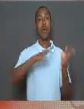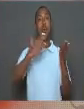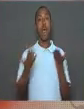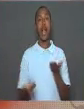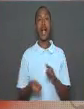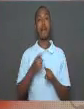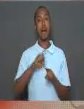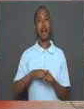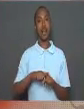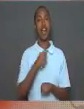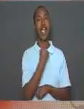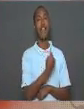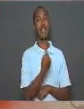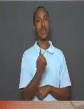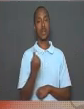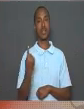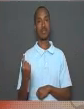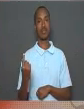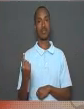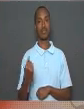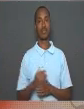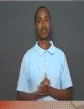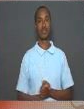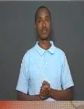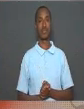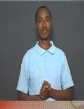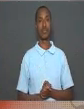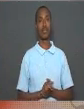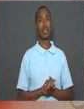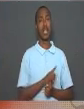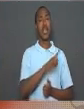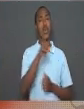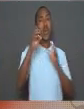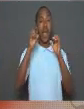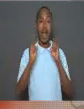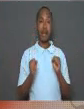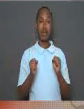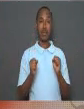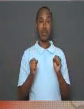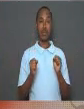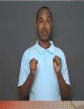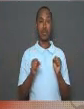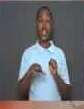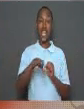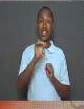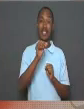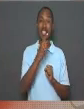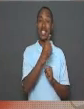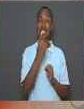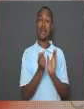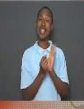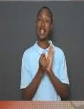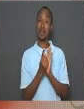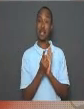Welcome back, everyone. Were you able to come up with some